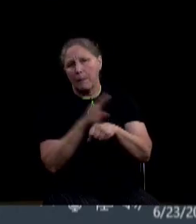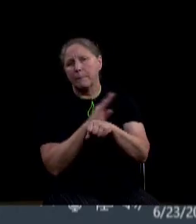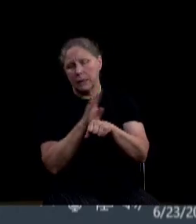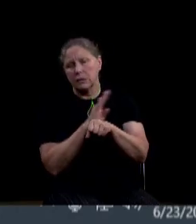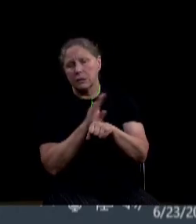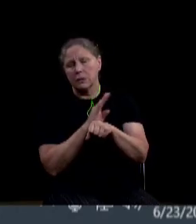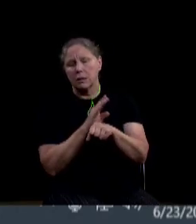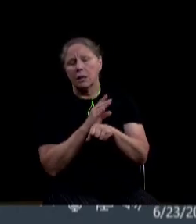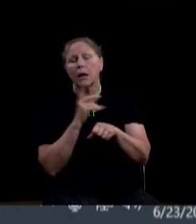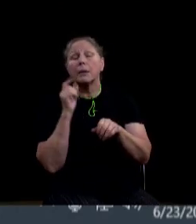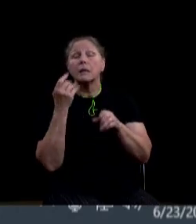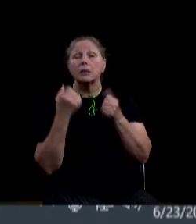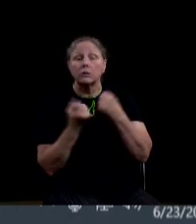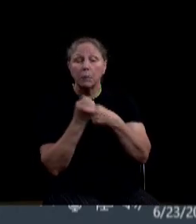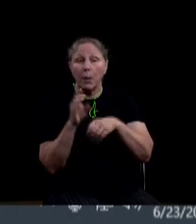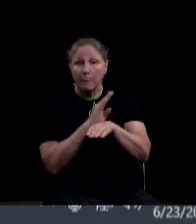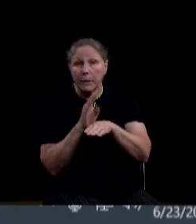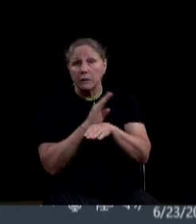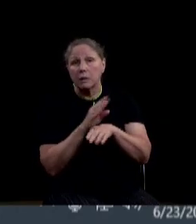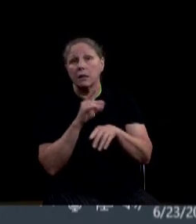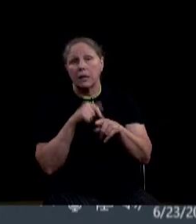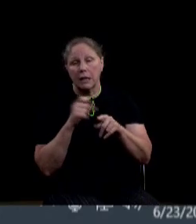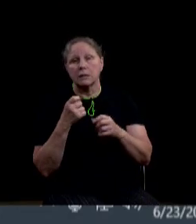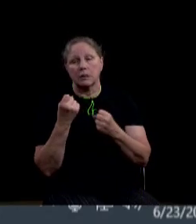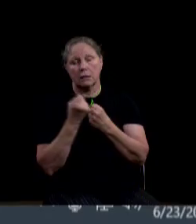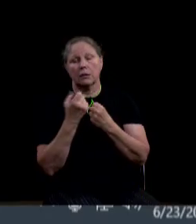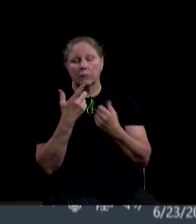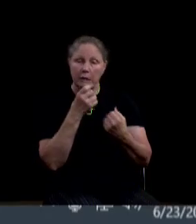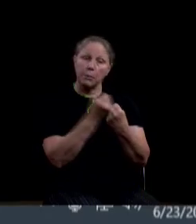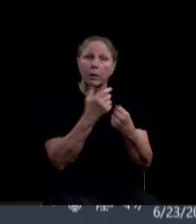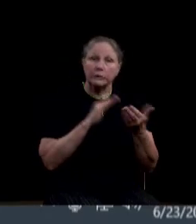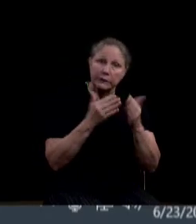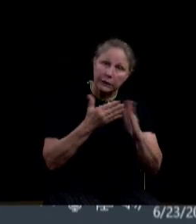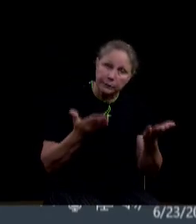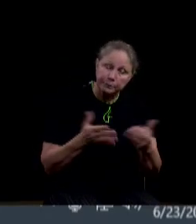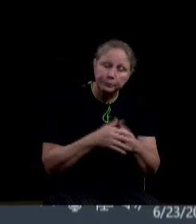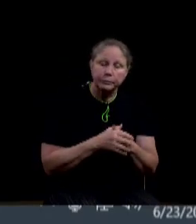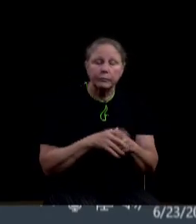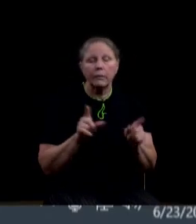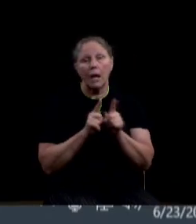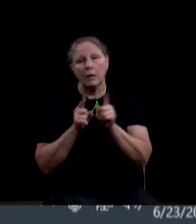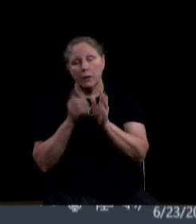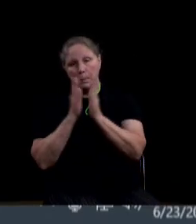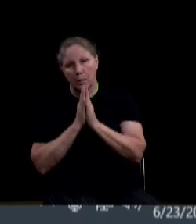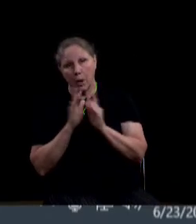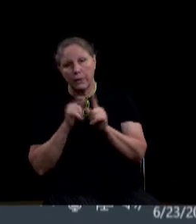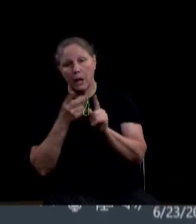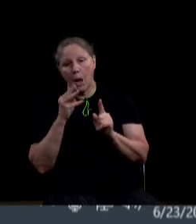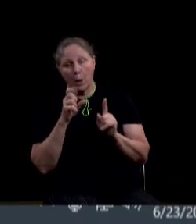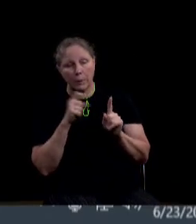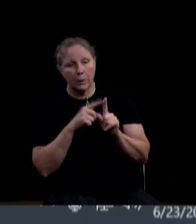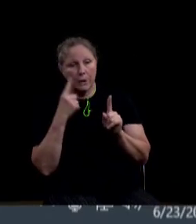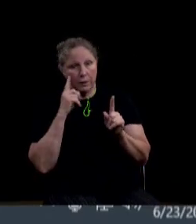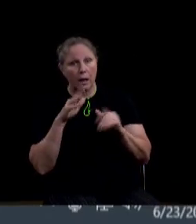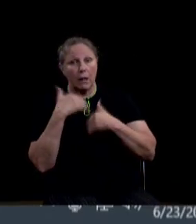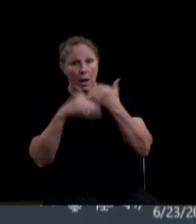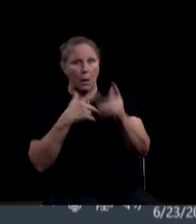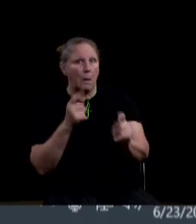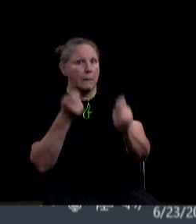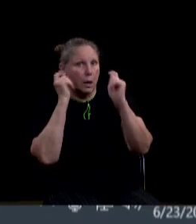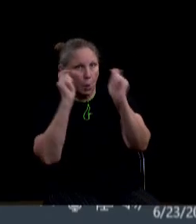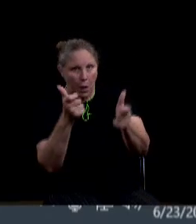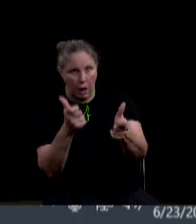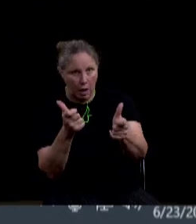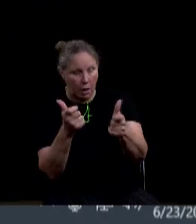of the community. And I also pray, Councilmember Holmes, that we get through this quickly and rapidly. And my